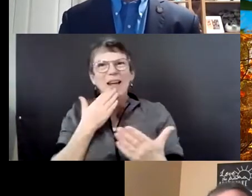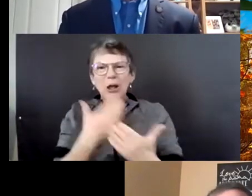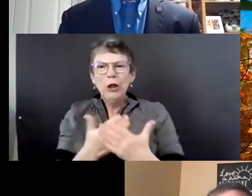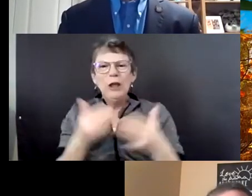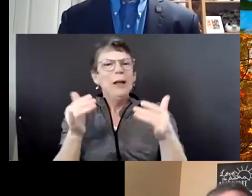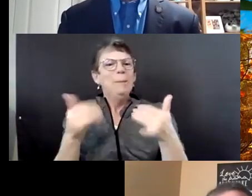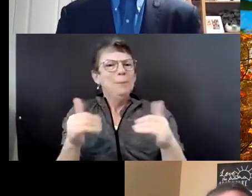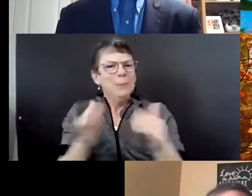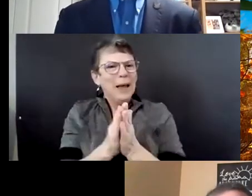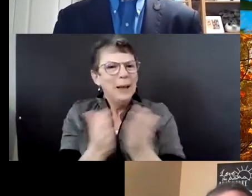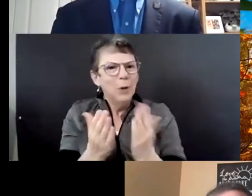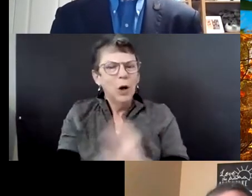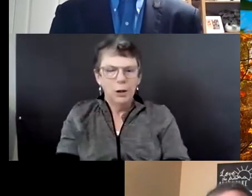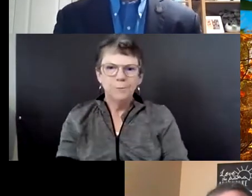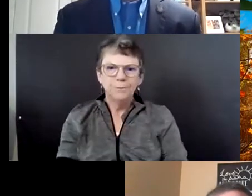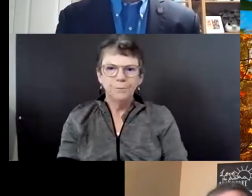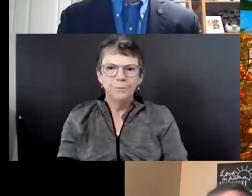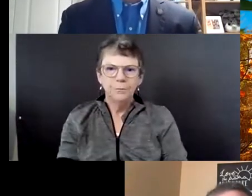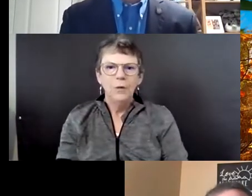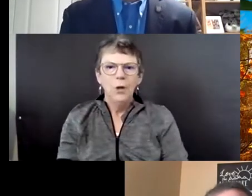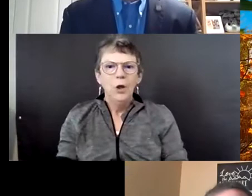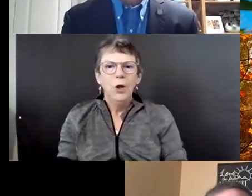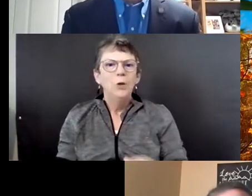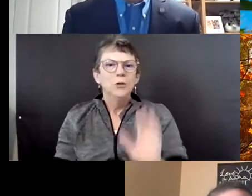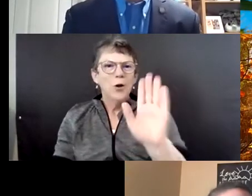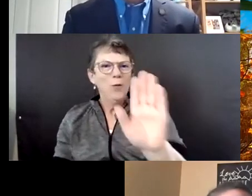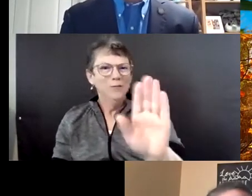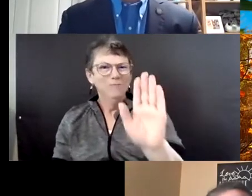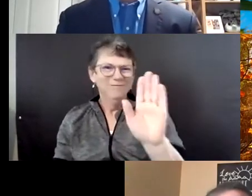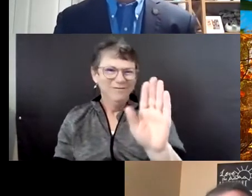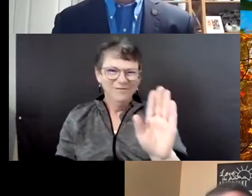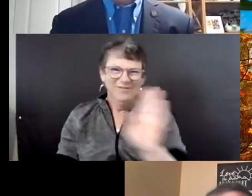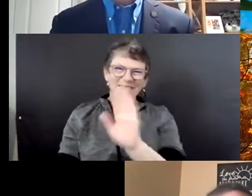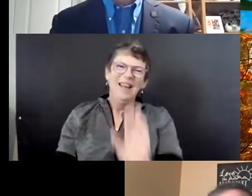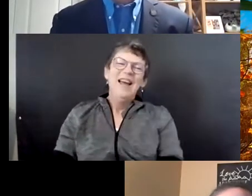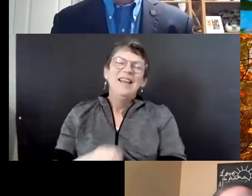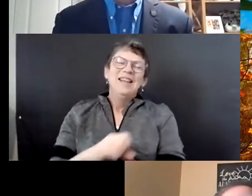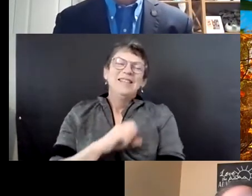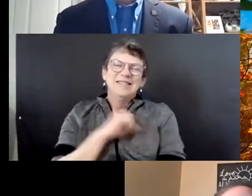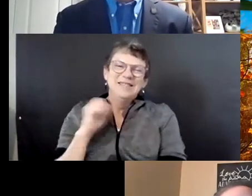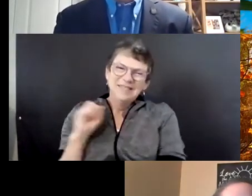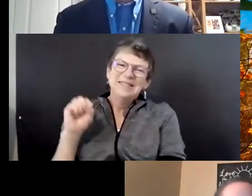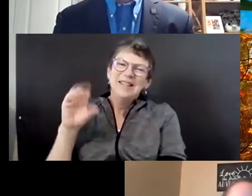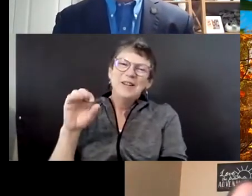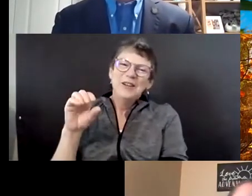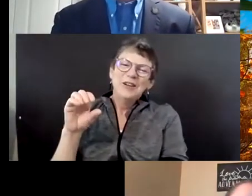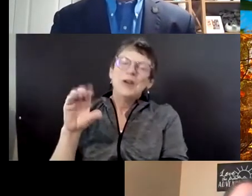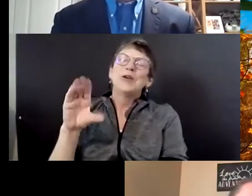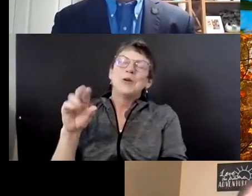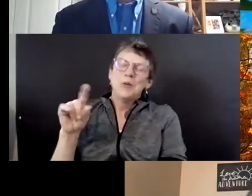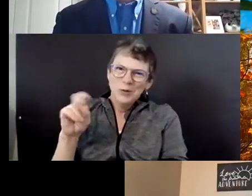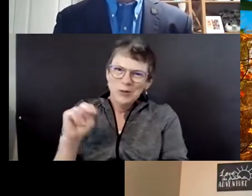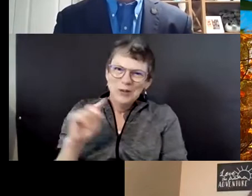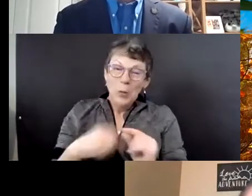Corson, when his son is in his 40s, I'm hoping, but, I think learning